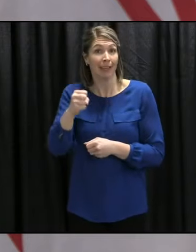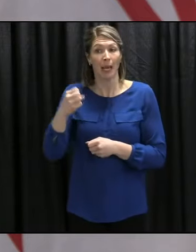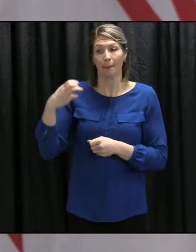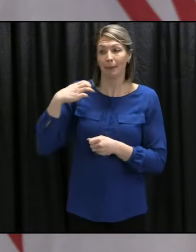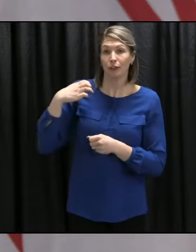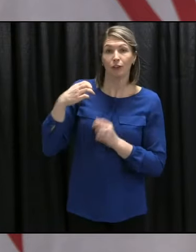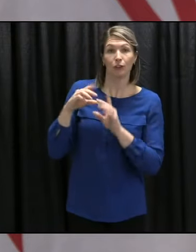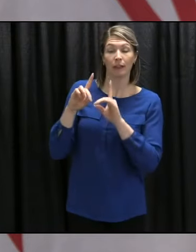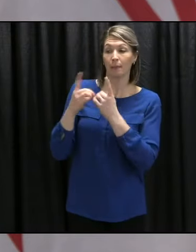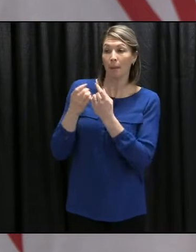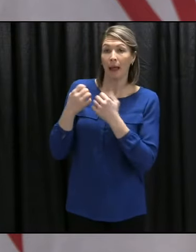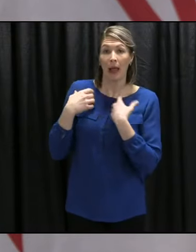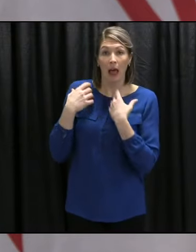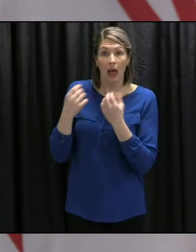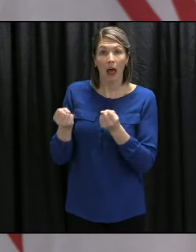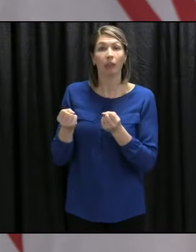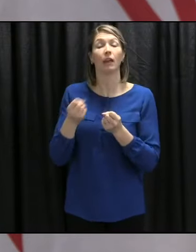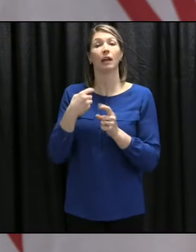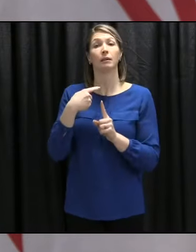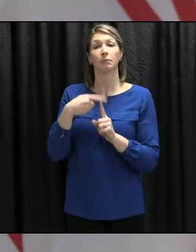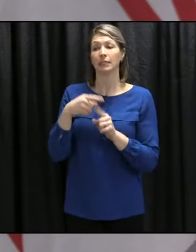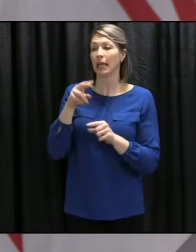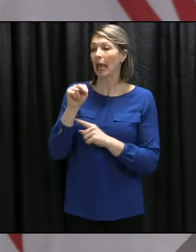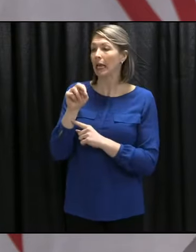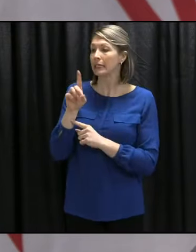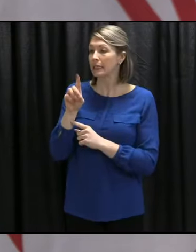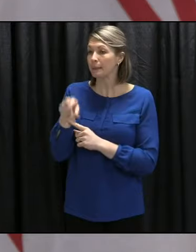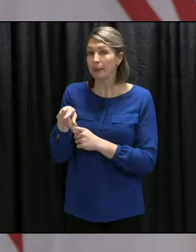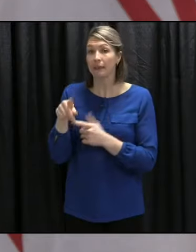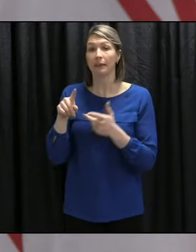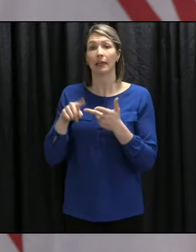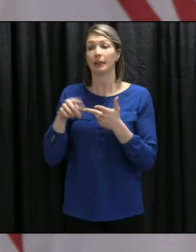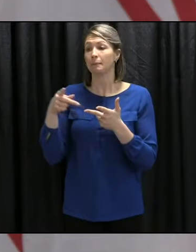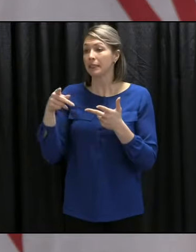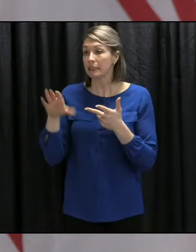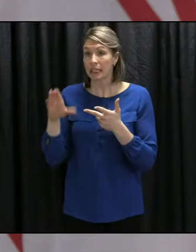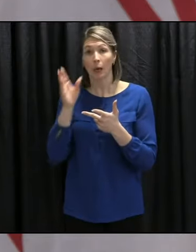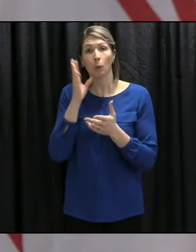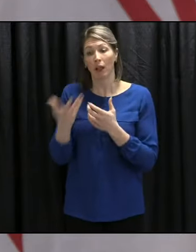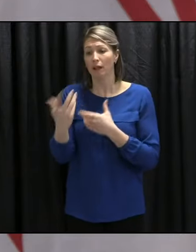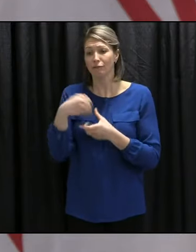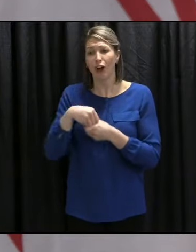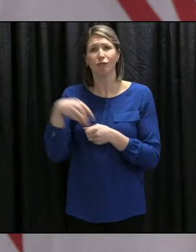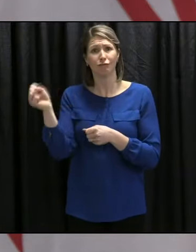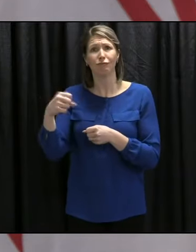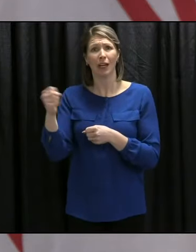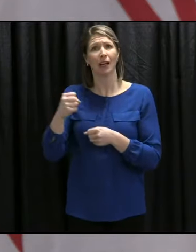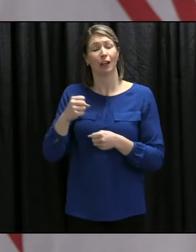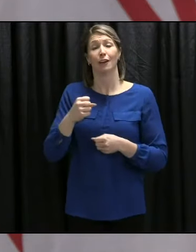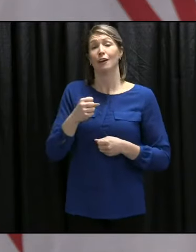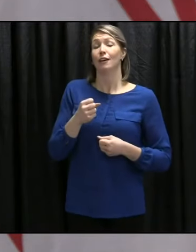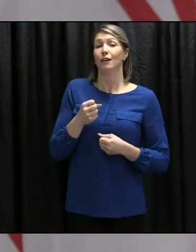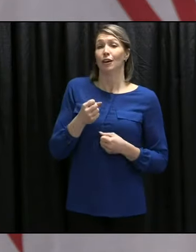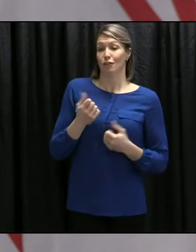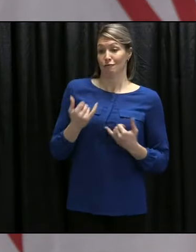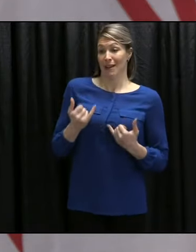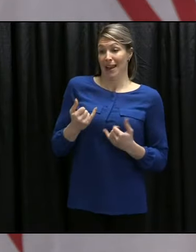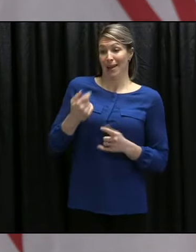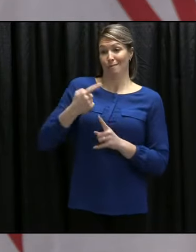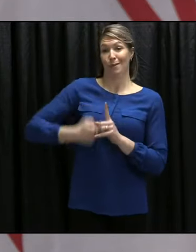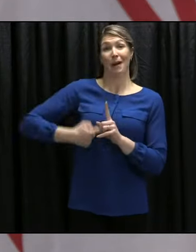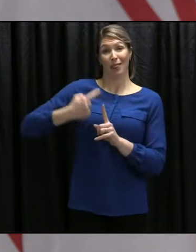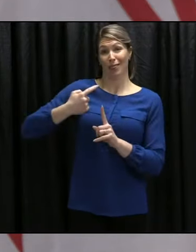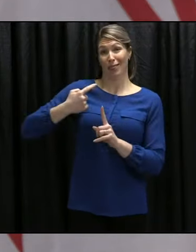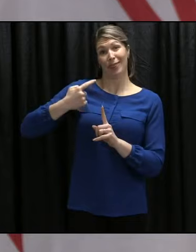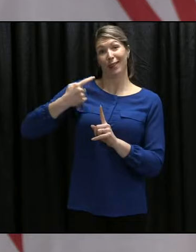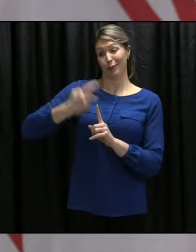MHAs from the opposition party. So we've had some success with this, and I've enjoyed working closely